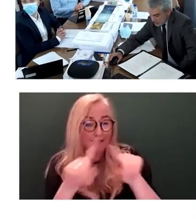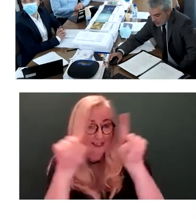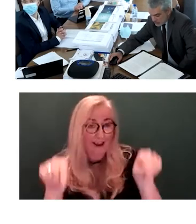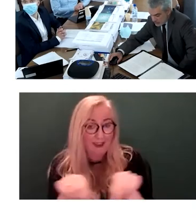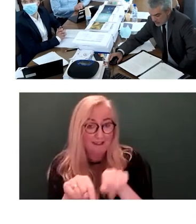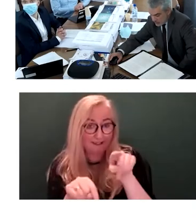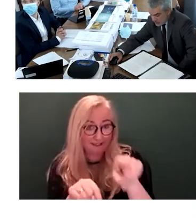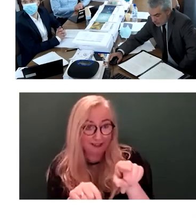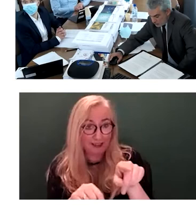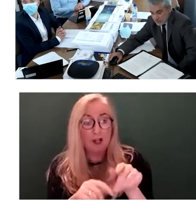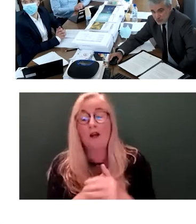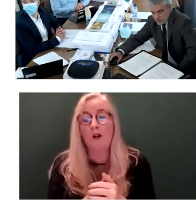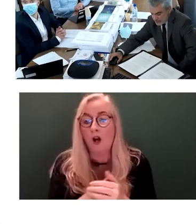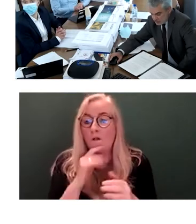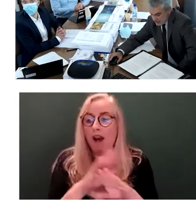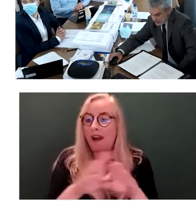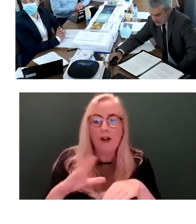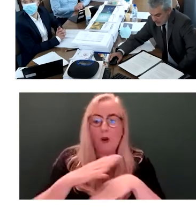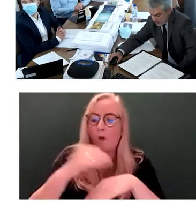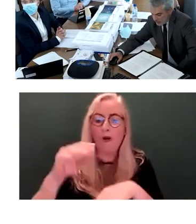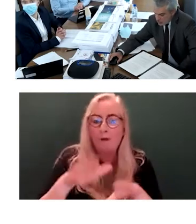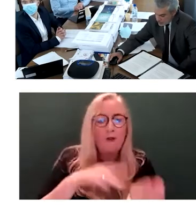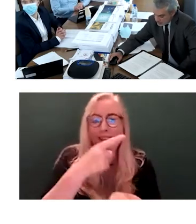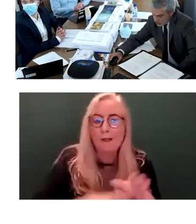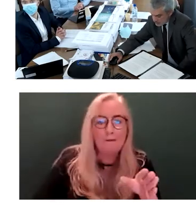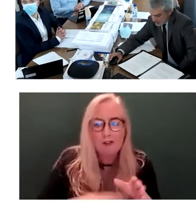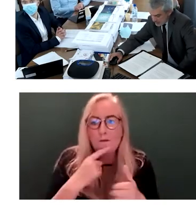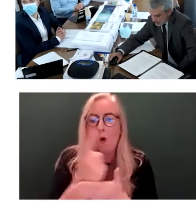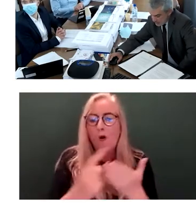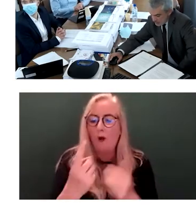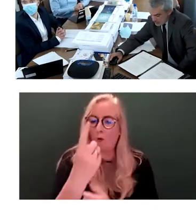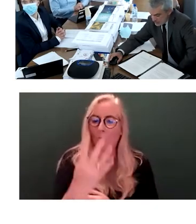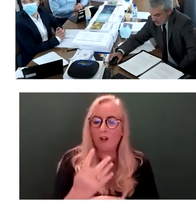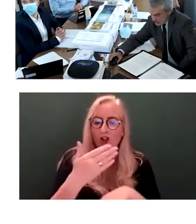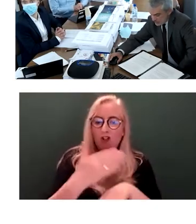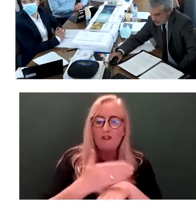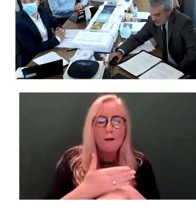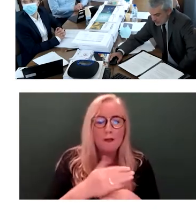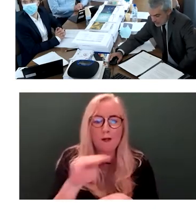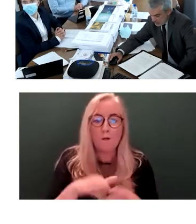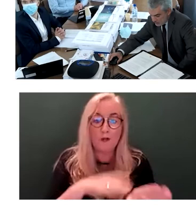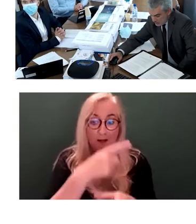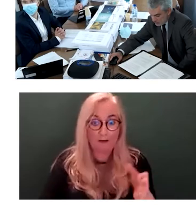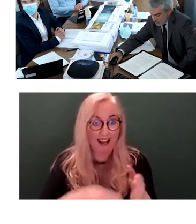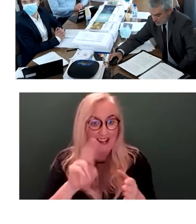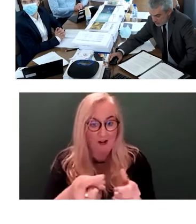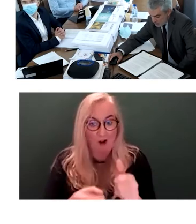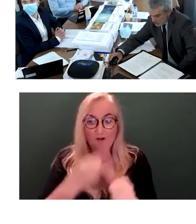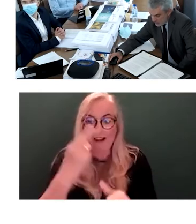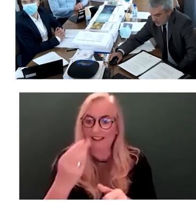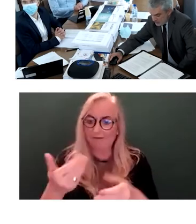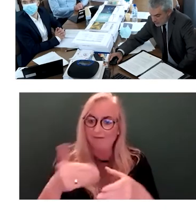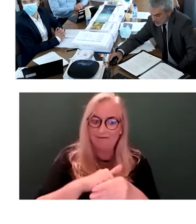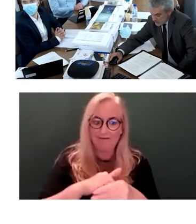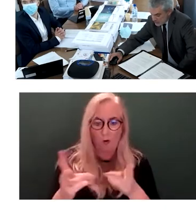currently not an option for all persons with disability. Only a quarter of jobs held by people with disability can be readily performed from